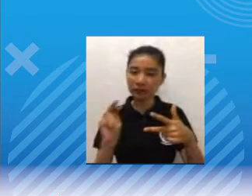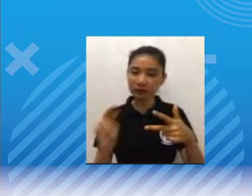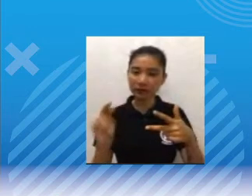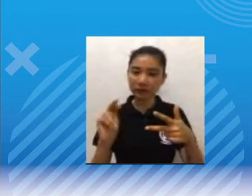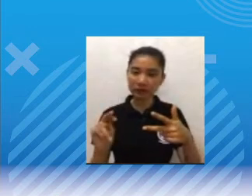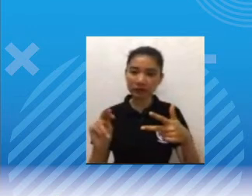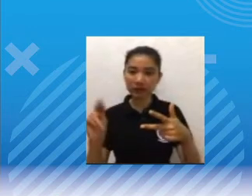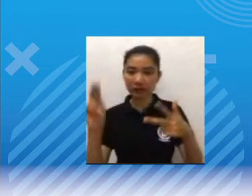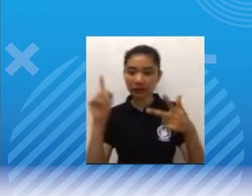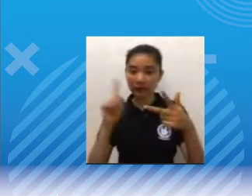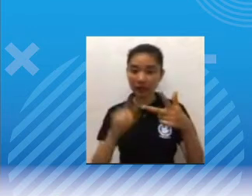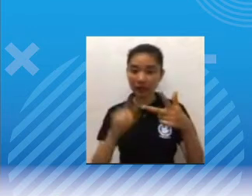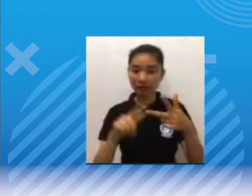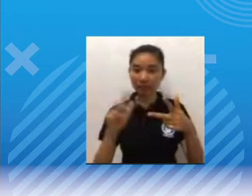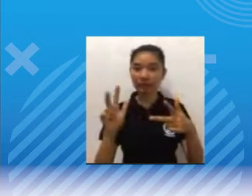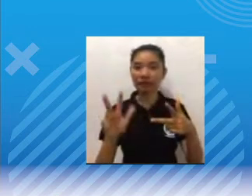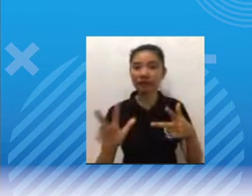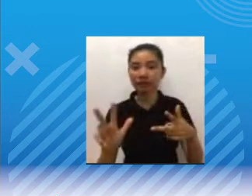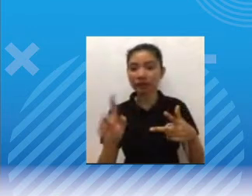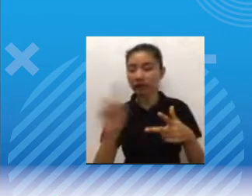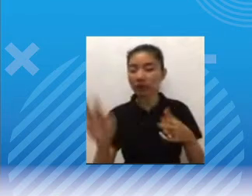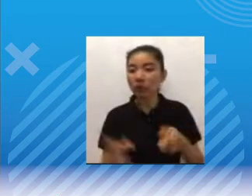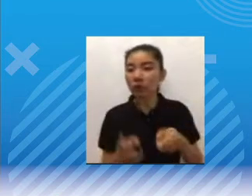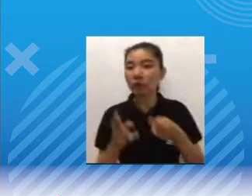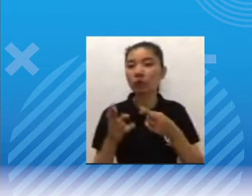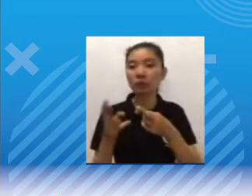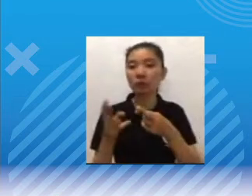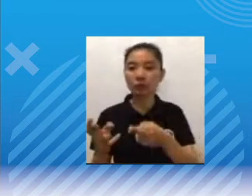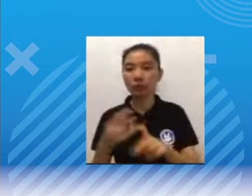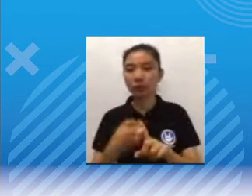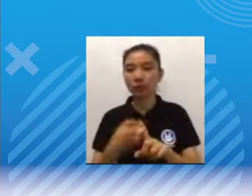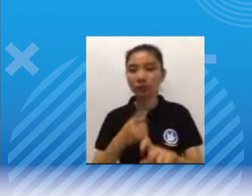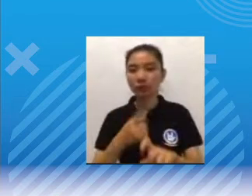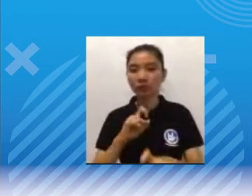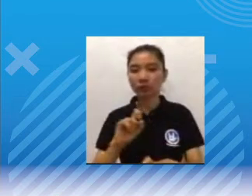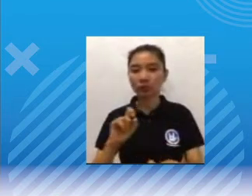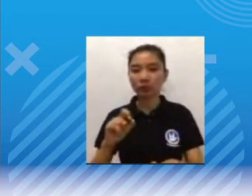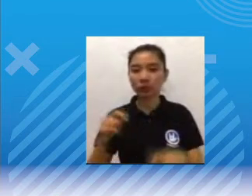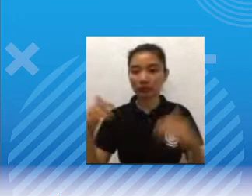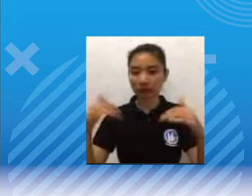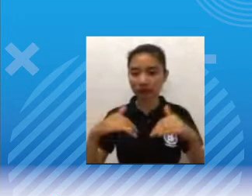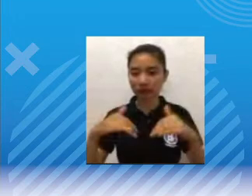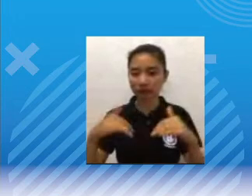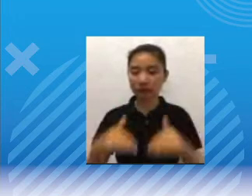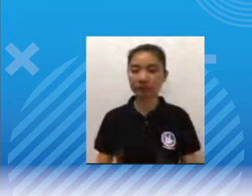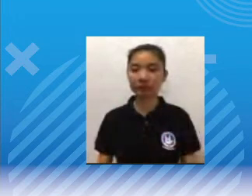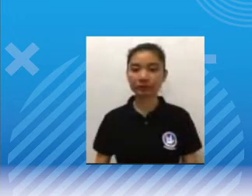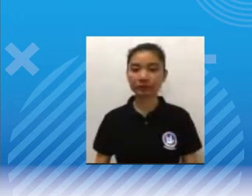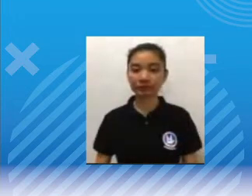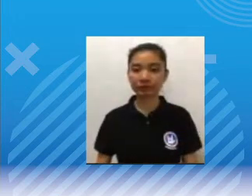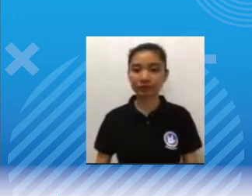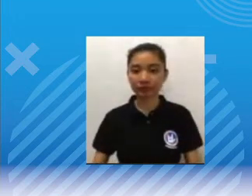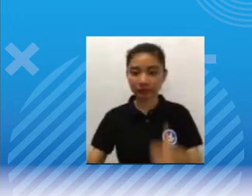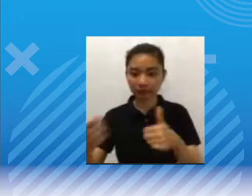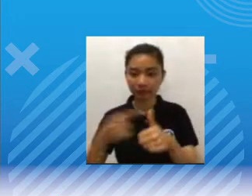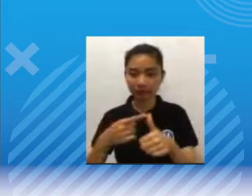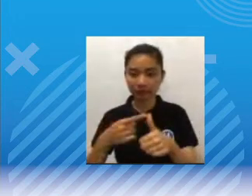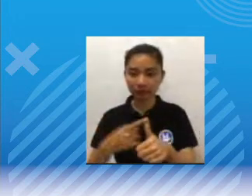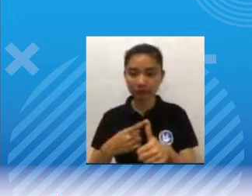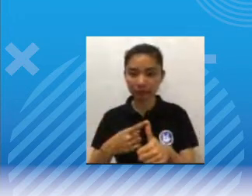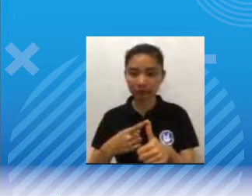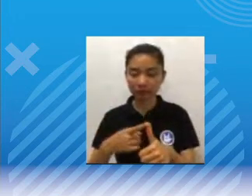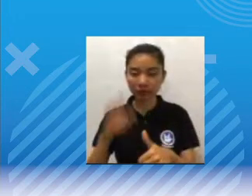from the FGD. No? So number 1, in the predicament of teacher is the lack of resources for distance learning, such